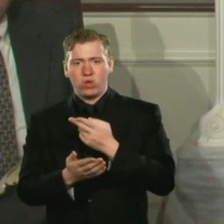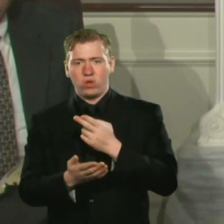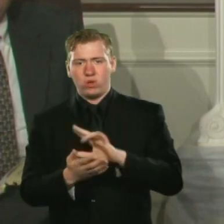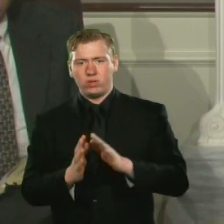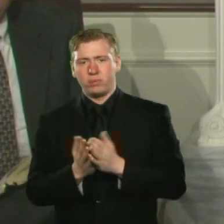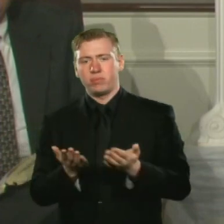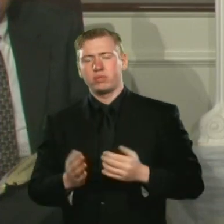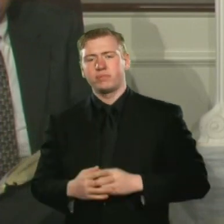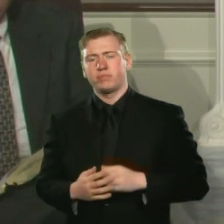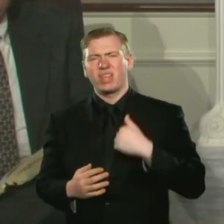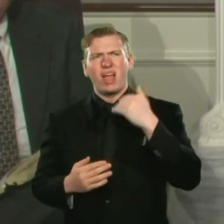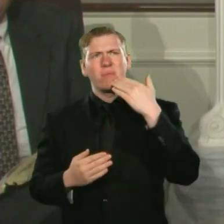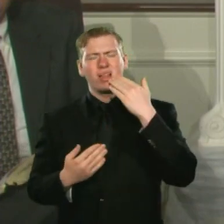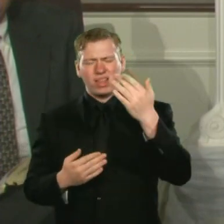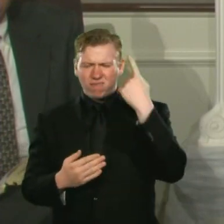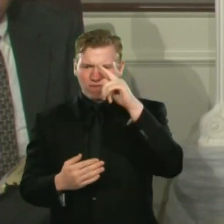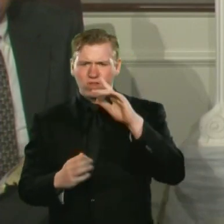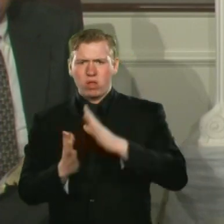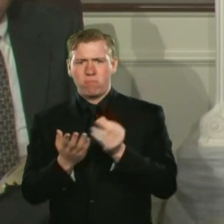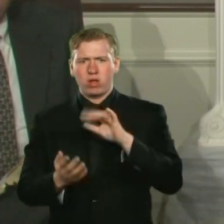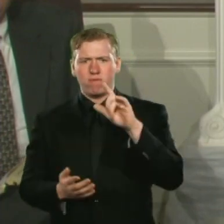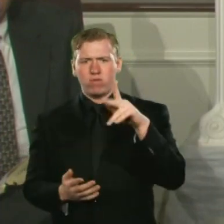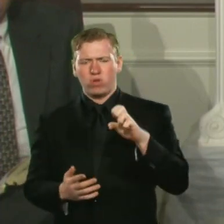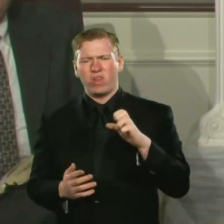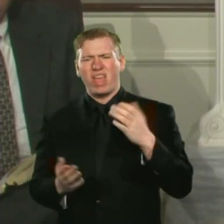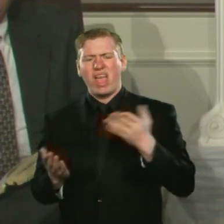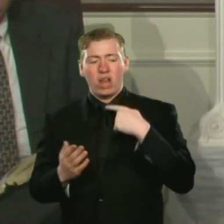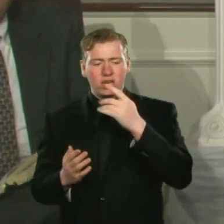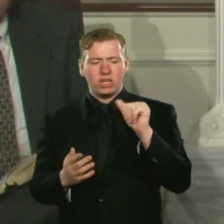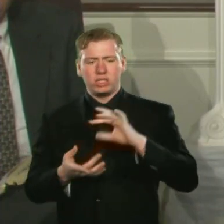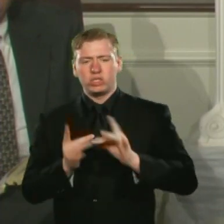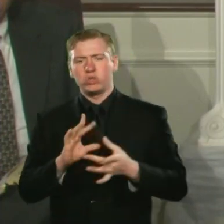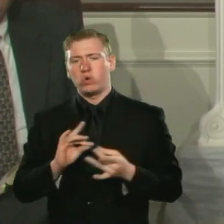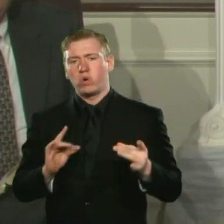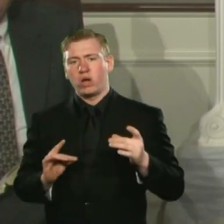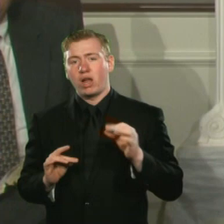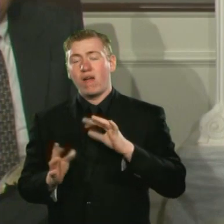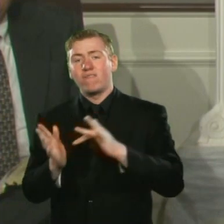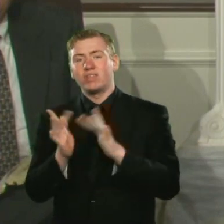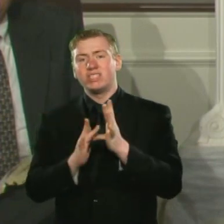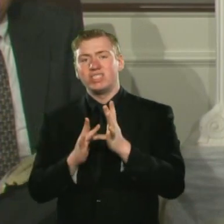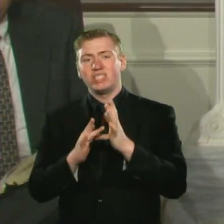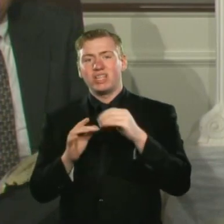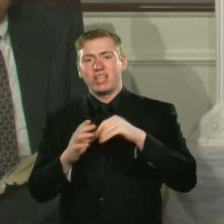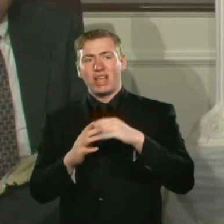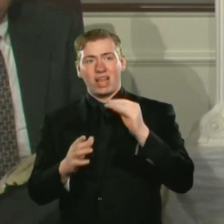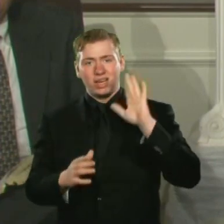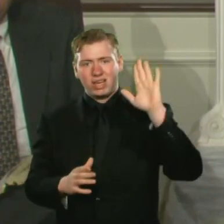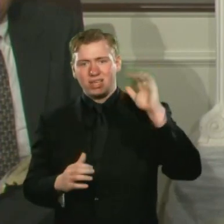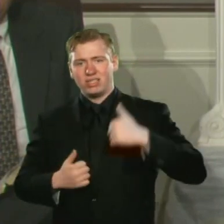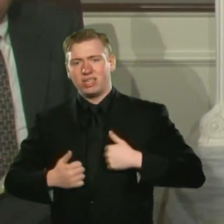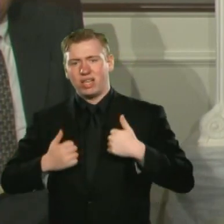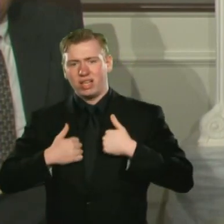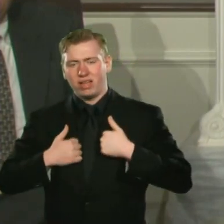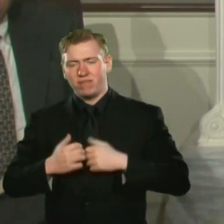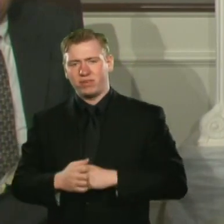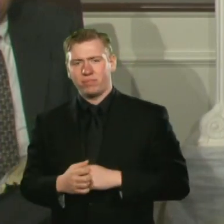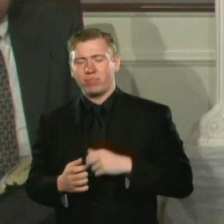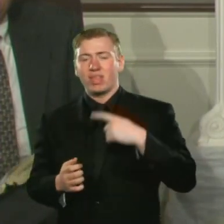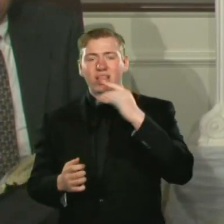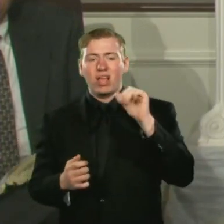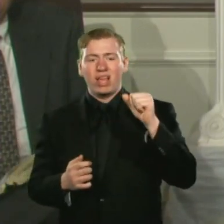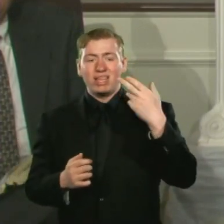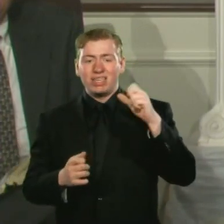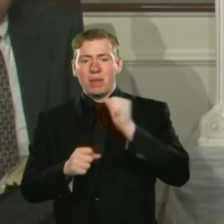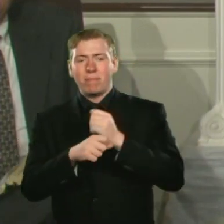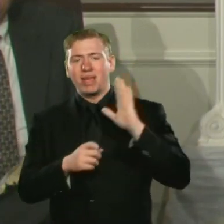very thankful for the book of Luke. Here he tells a story of Jesus in his life. And he tells him as he's making